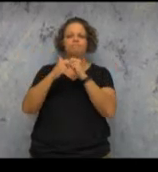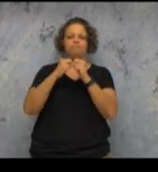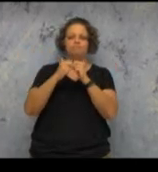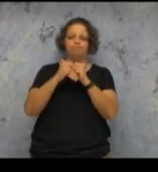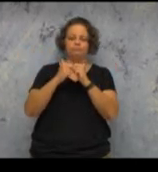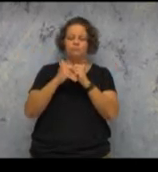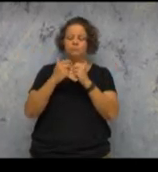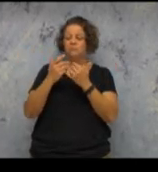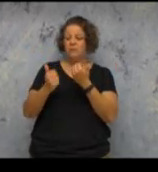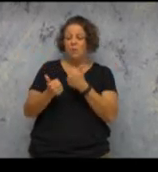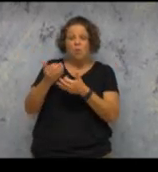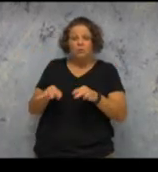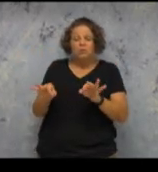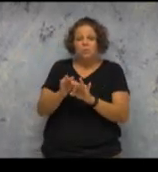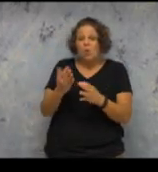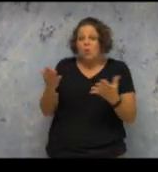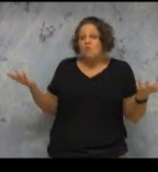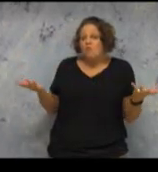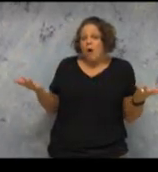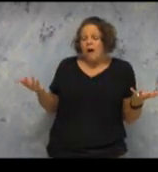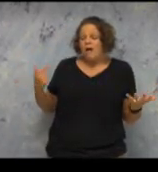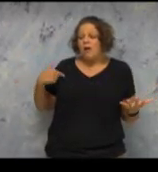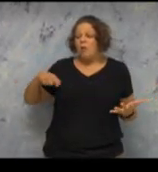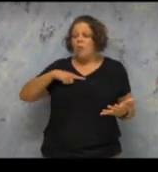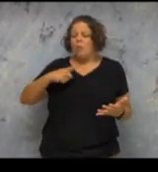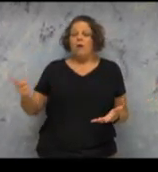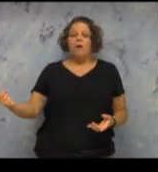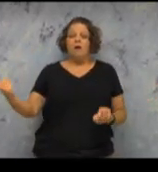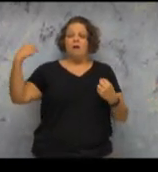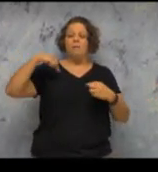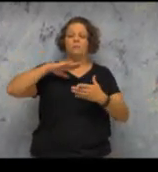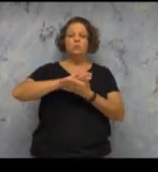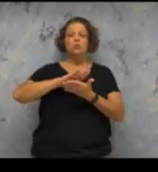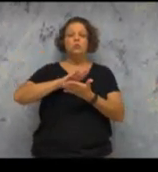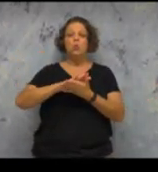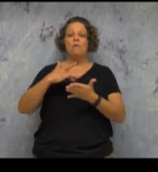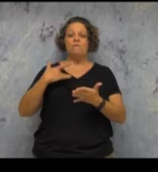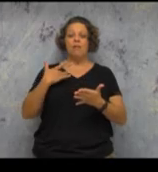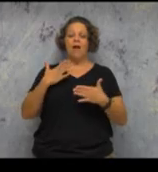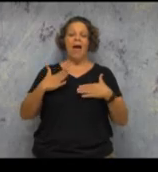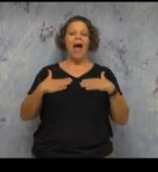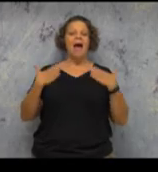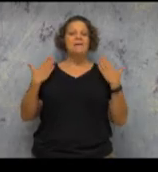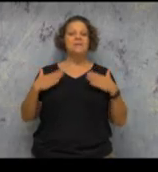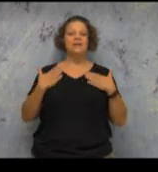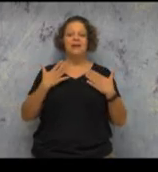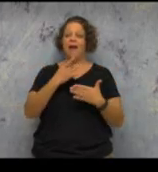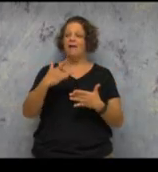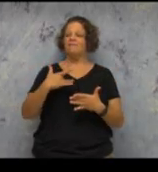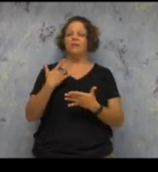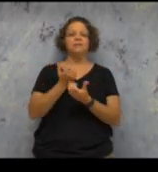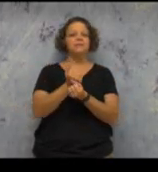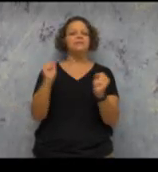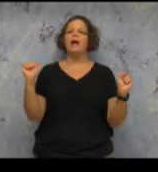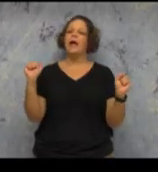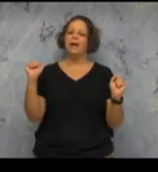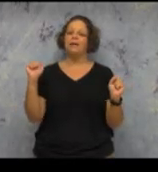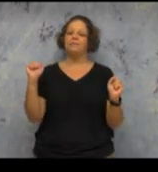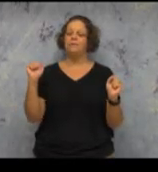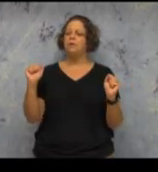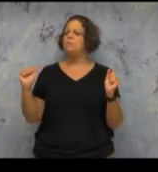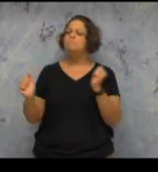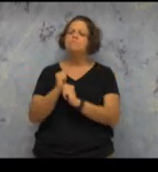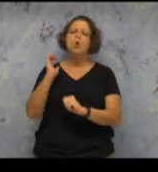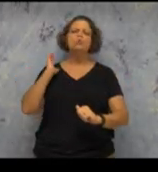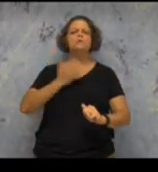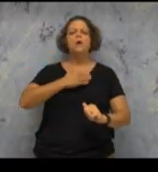girls, the most important thing is that we come to school, we feel happy and safe. And most of our boys and girls here are the